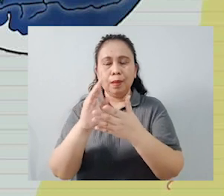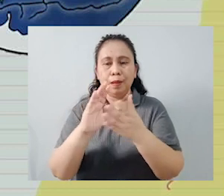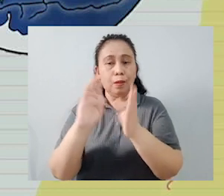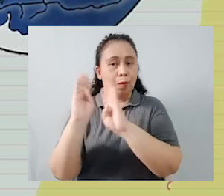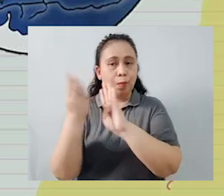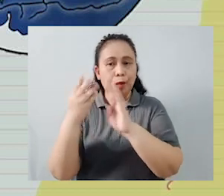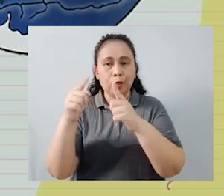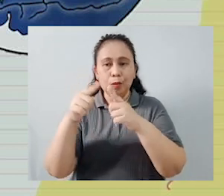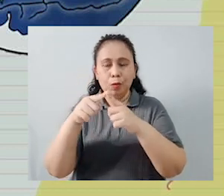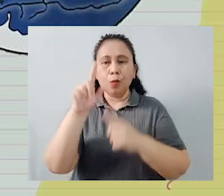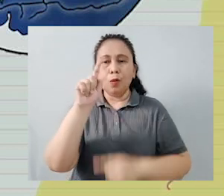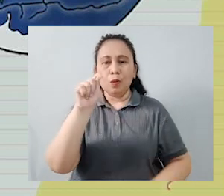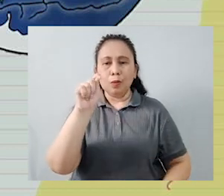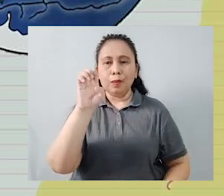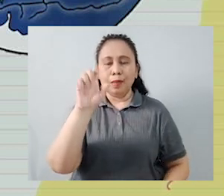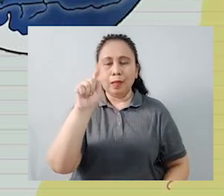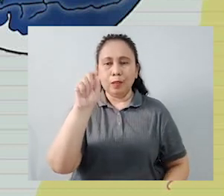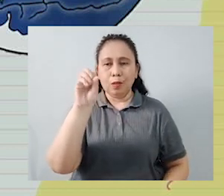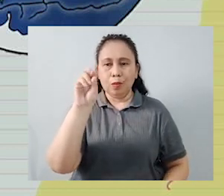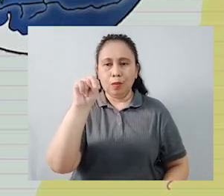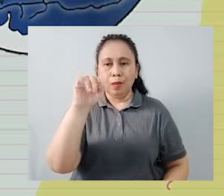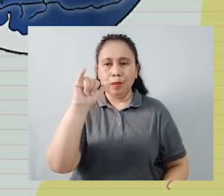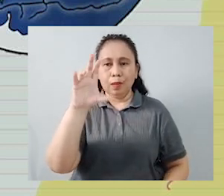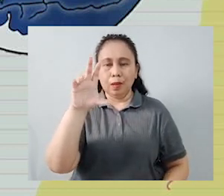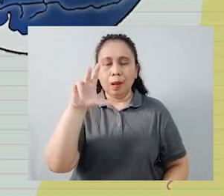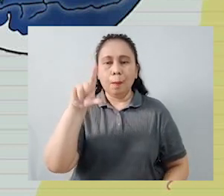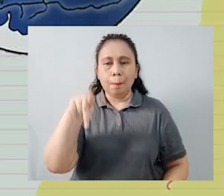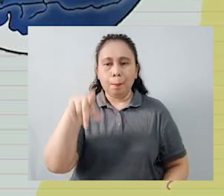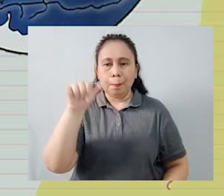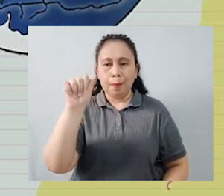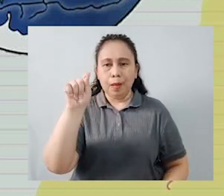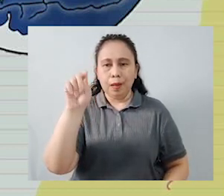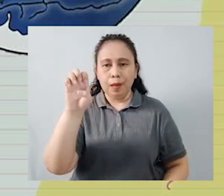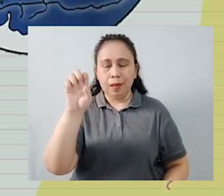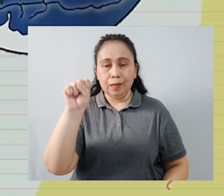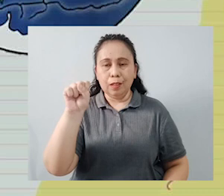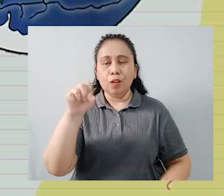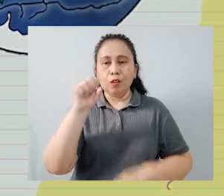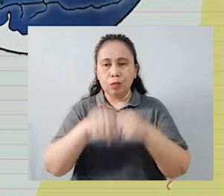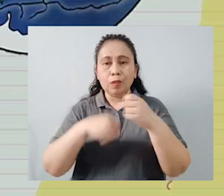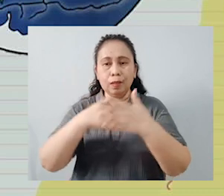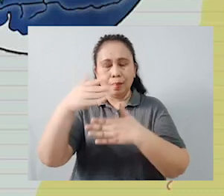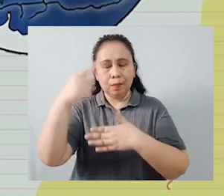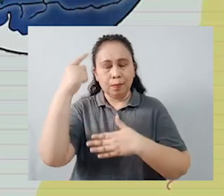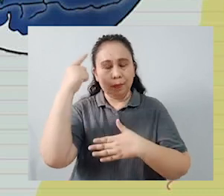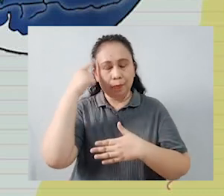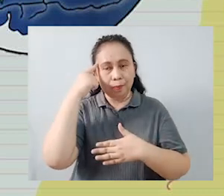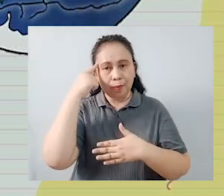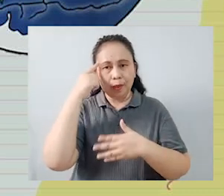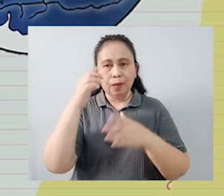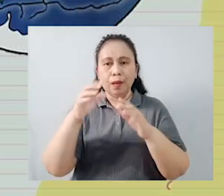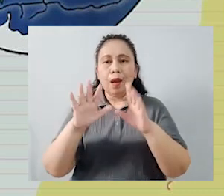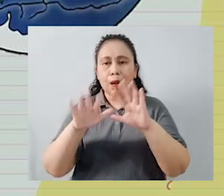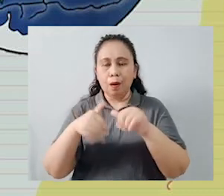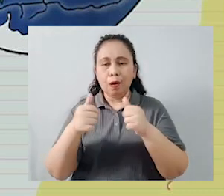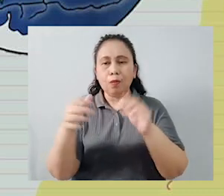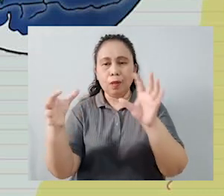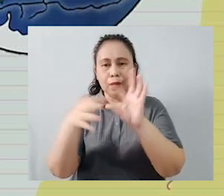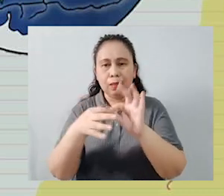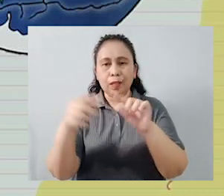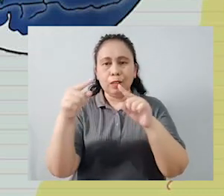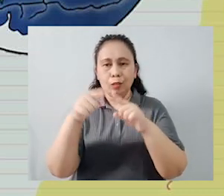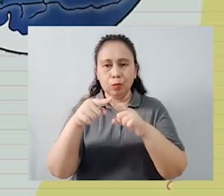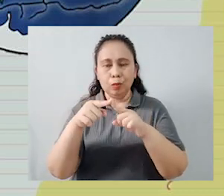plates. So next time you eat an hard-boiled egg, remember how is this related to plate